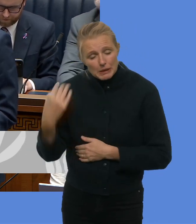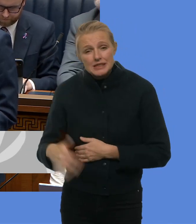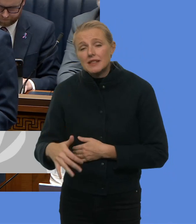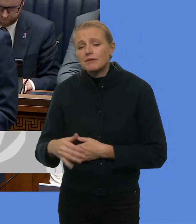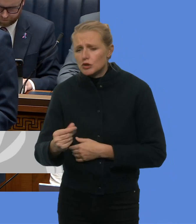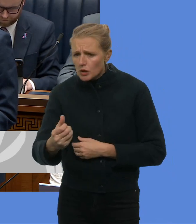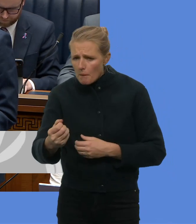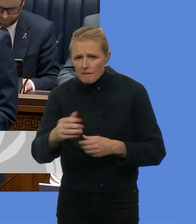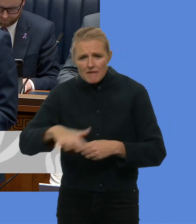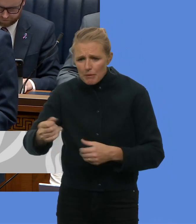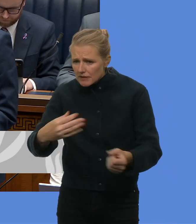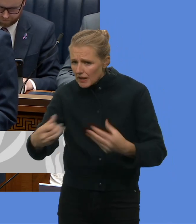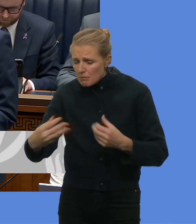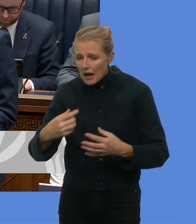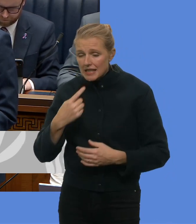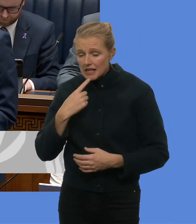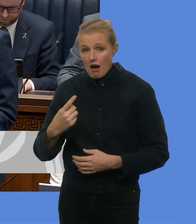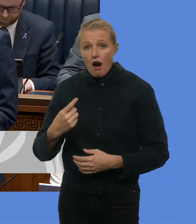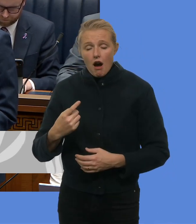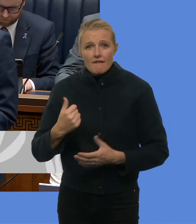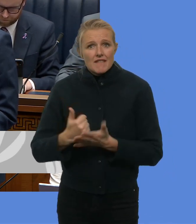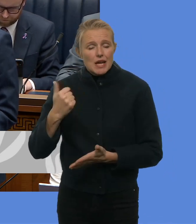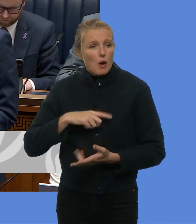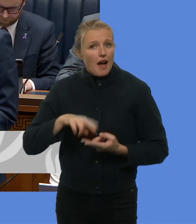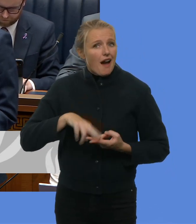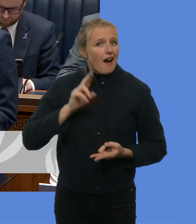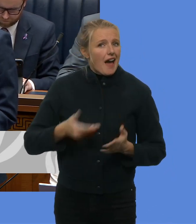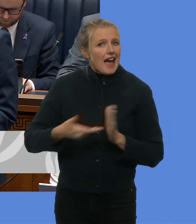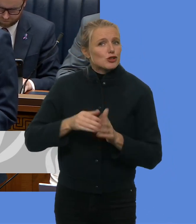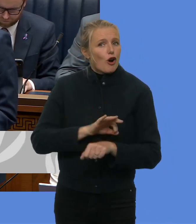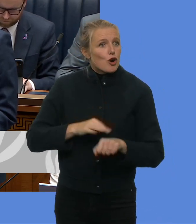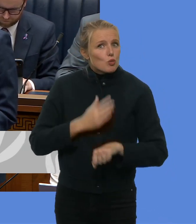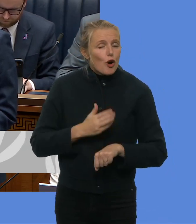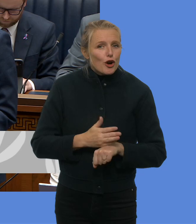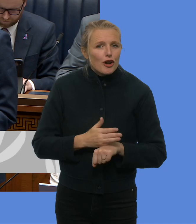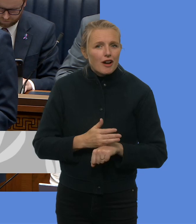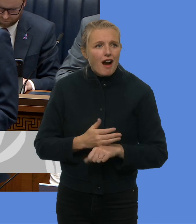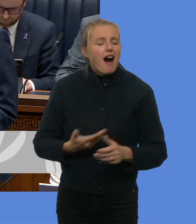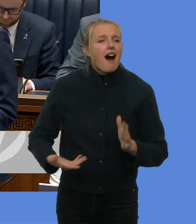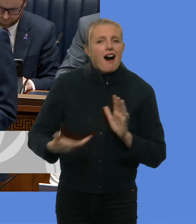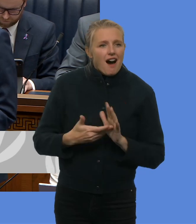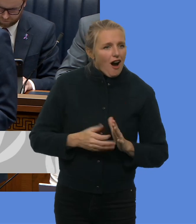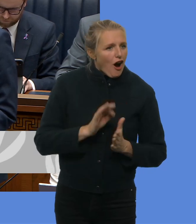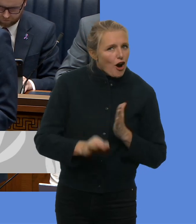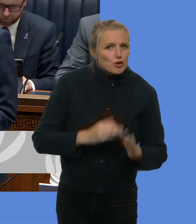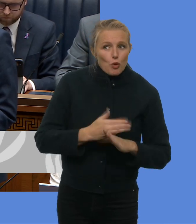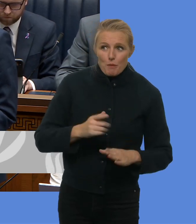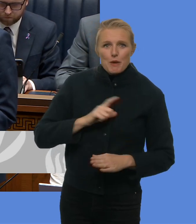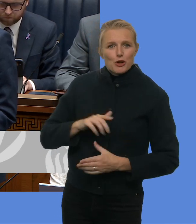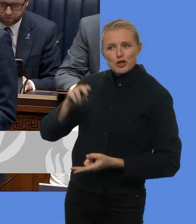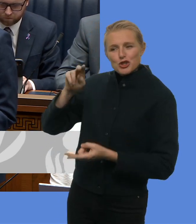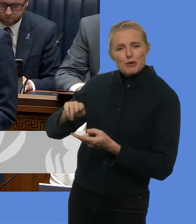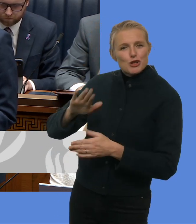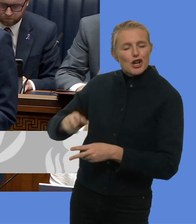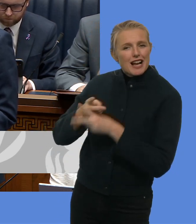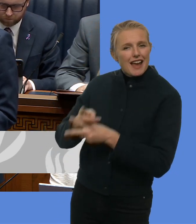those families, they have been able to increase the number of hours that they are working, because that is a key component underpinning this scheme, that it isn't